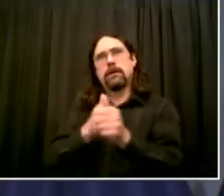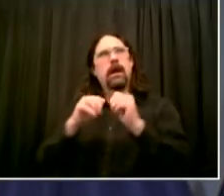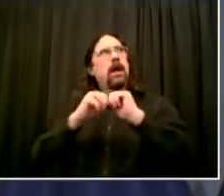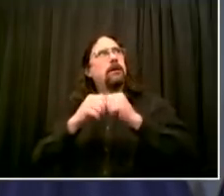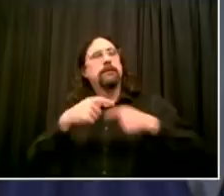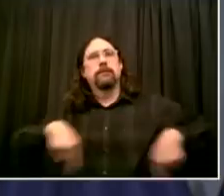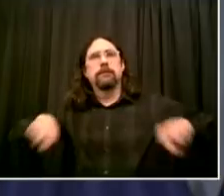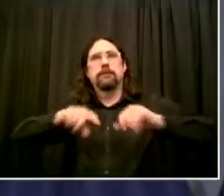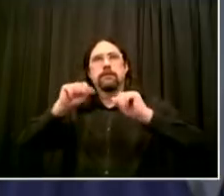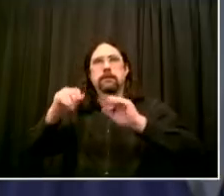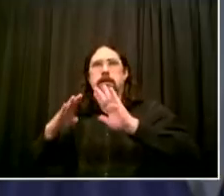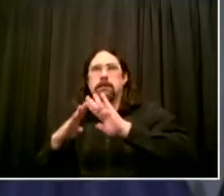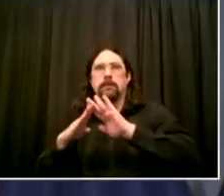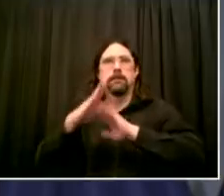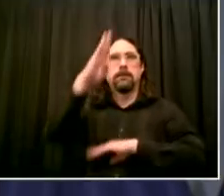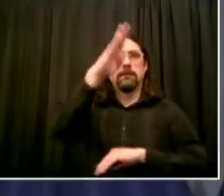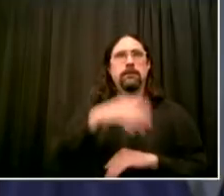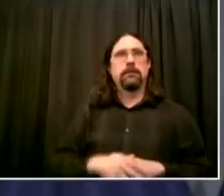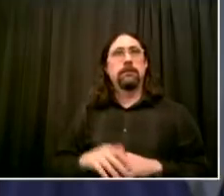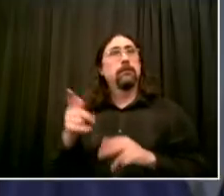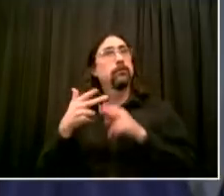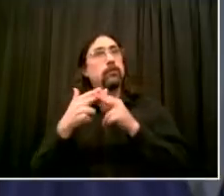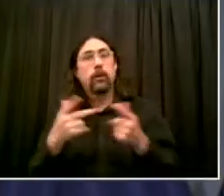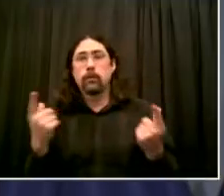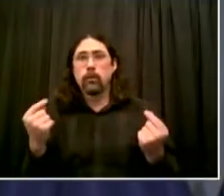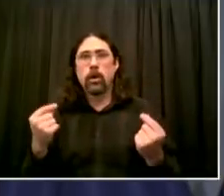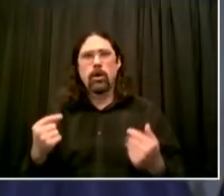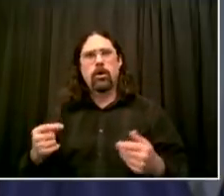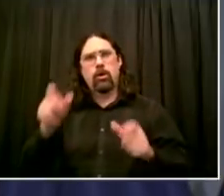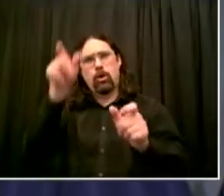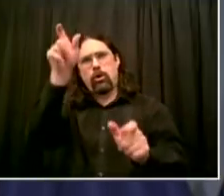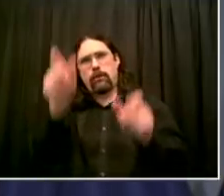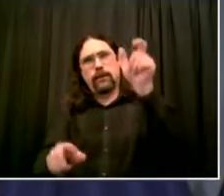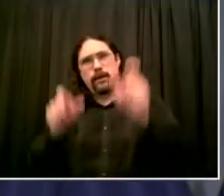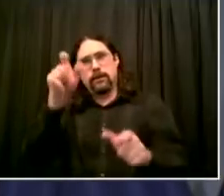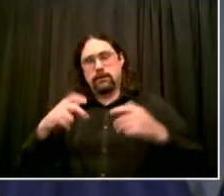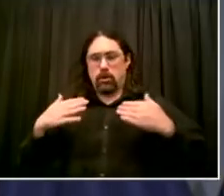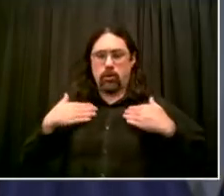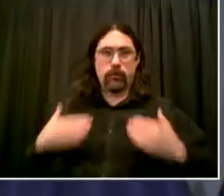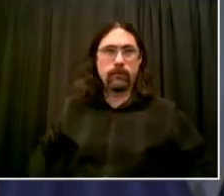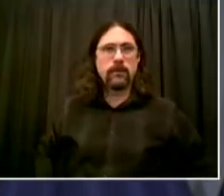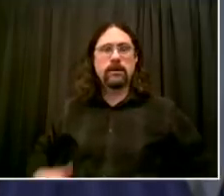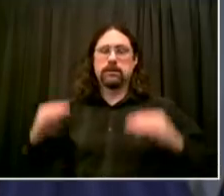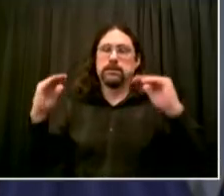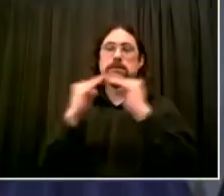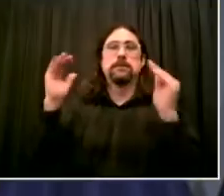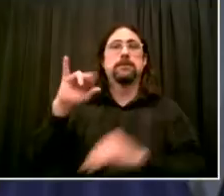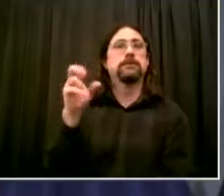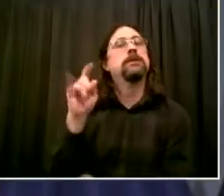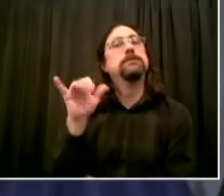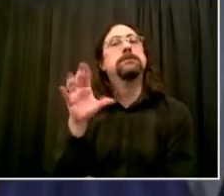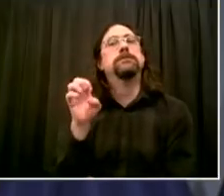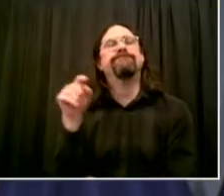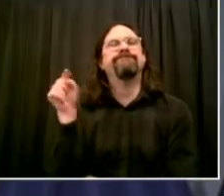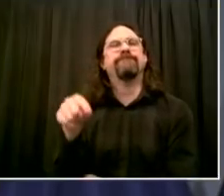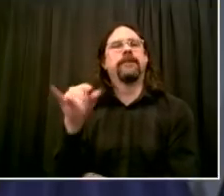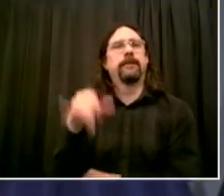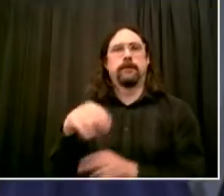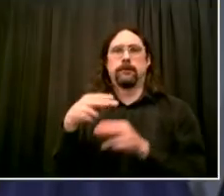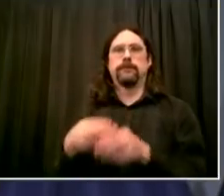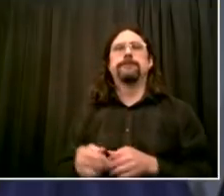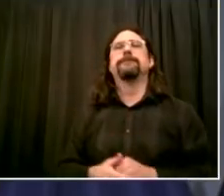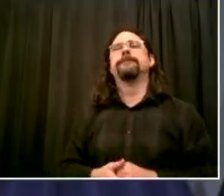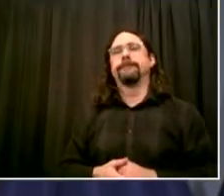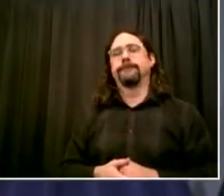at its best. And so we have entered a stage in our society where people have to be heard and listened